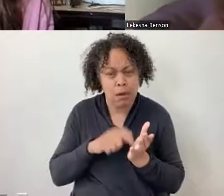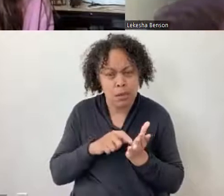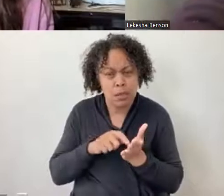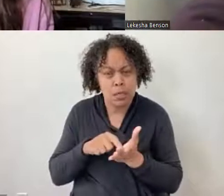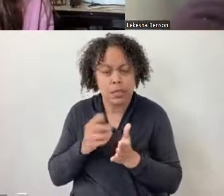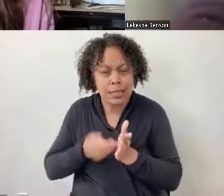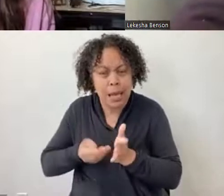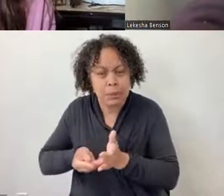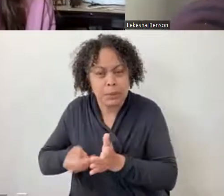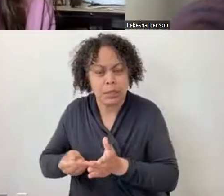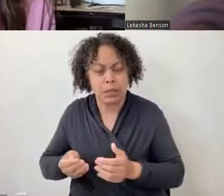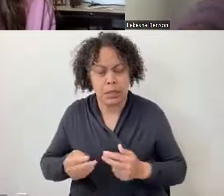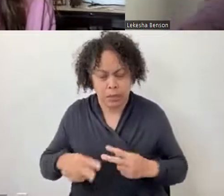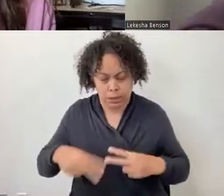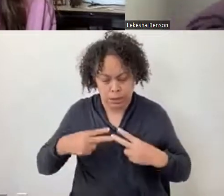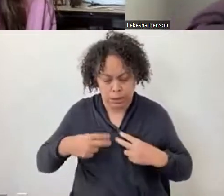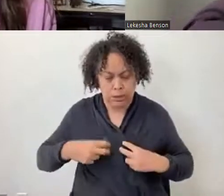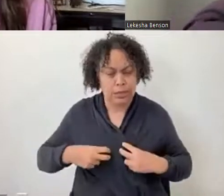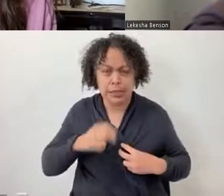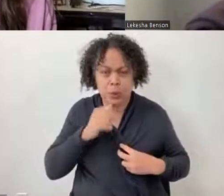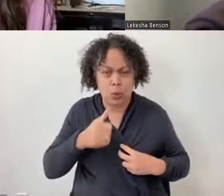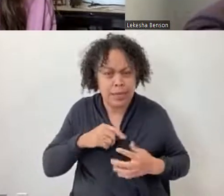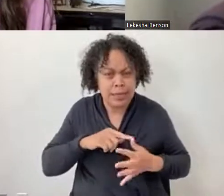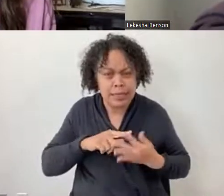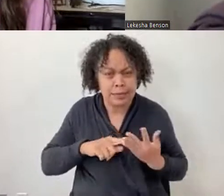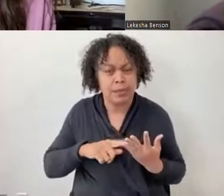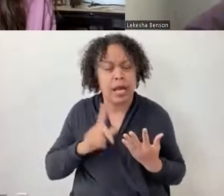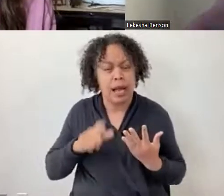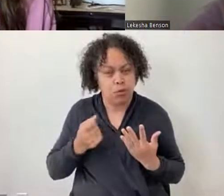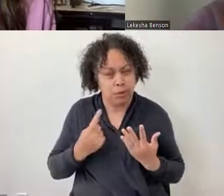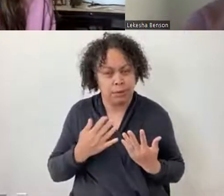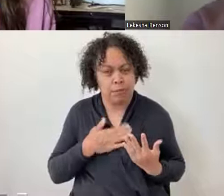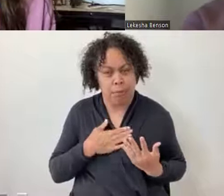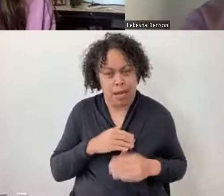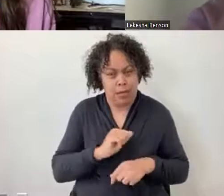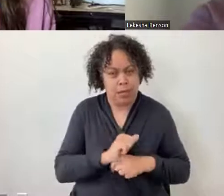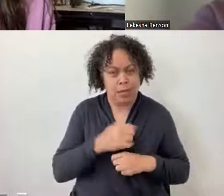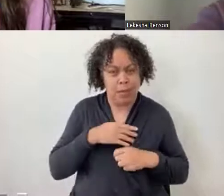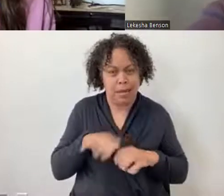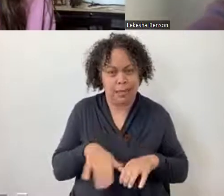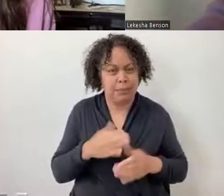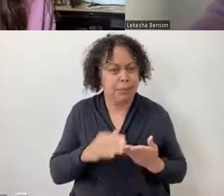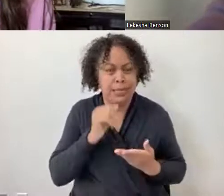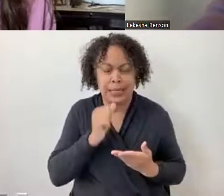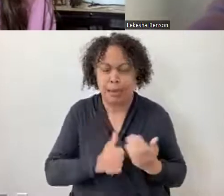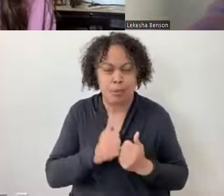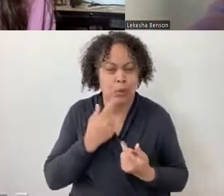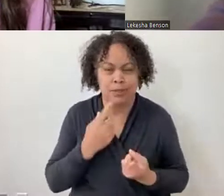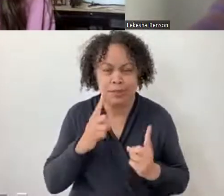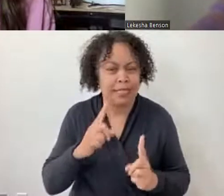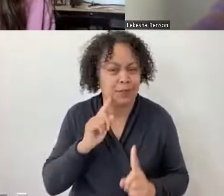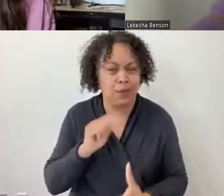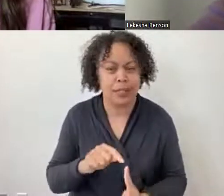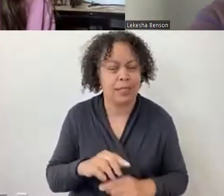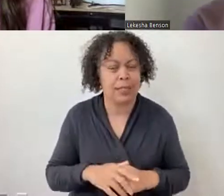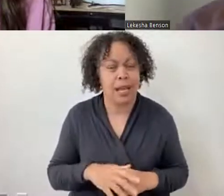they might be better served at working to understand how their own practices might not be most effective, and being okay with saying,